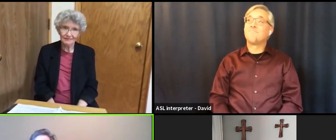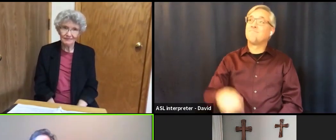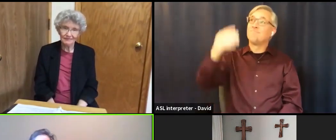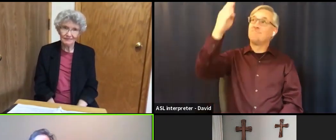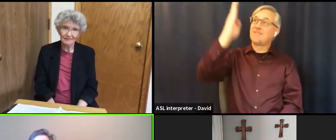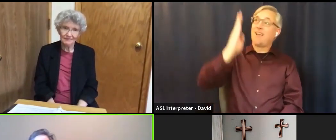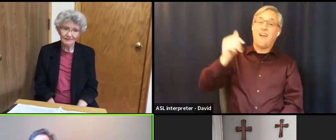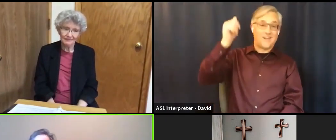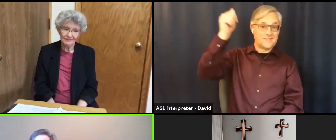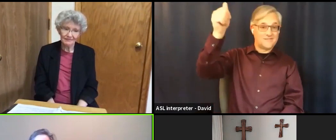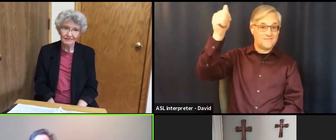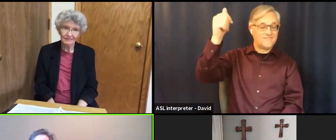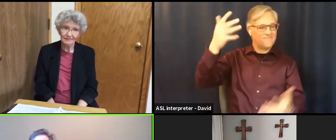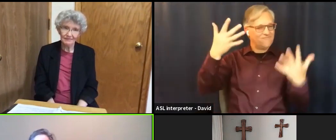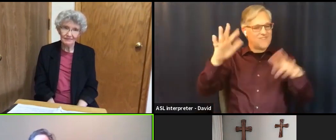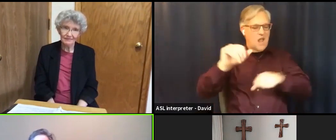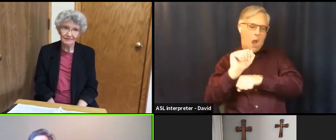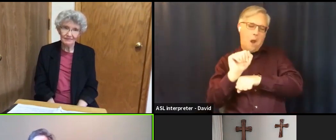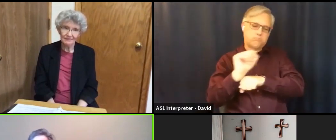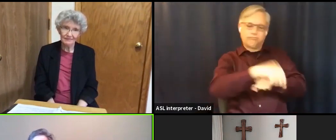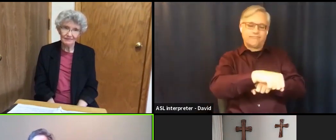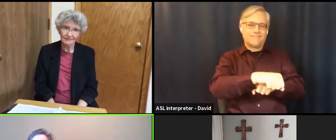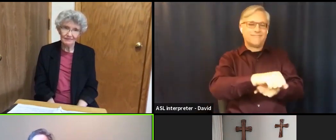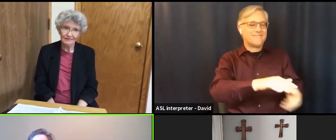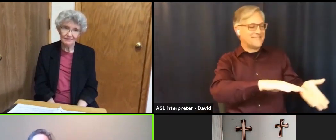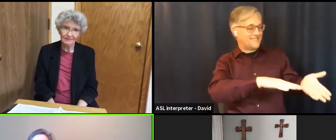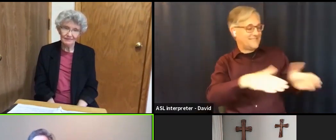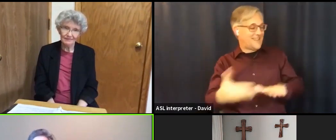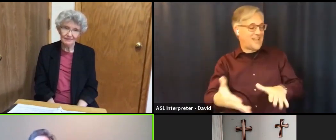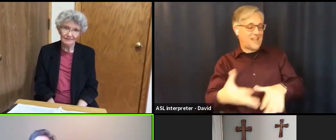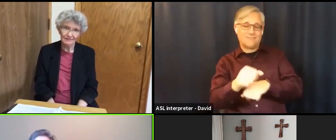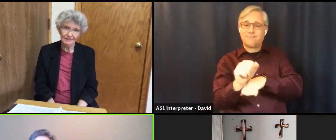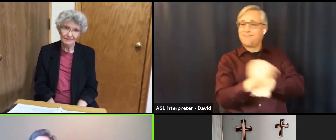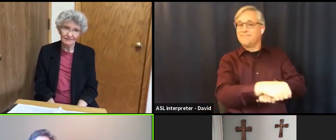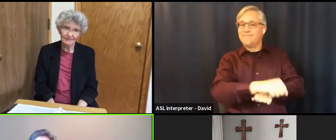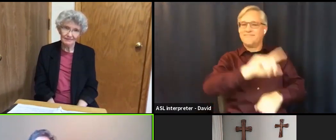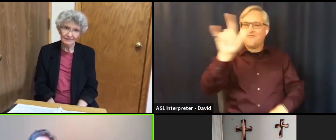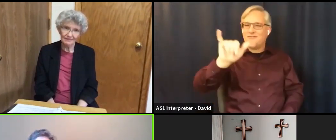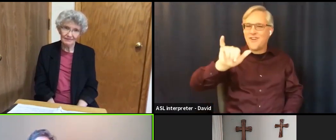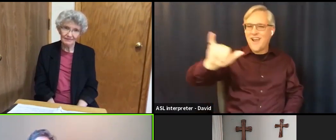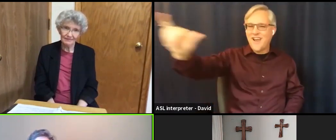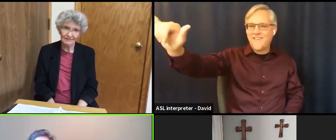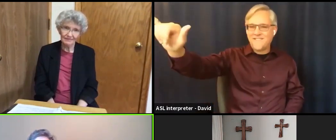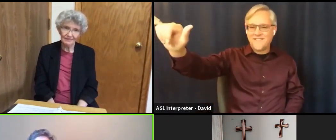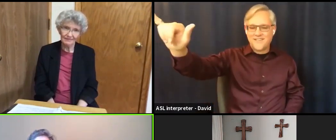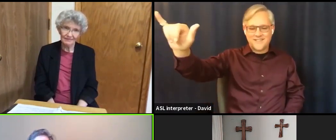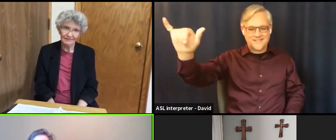God has broken the chains of death forever.